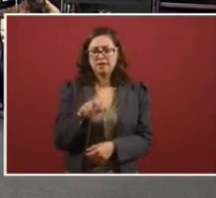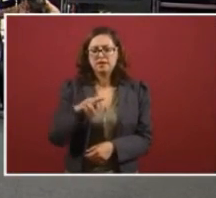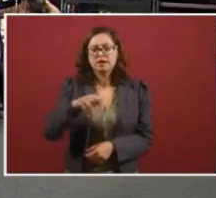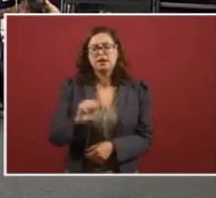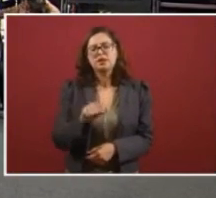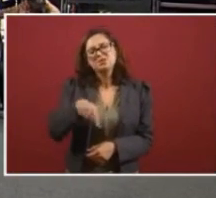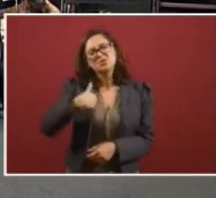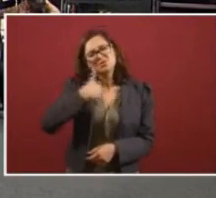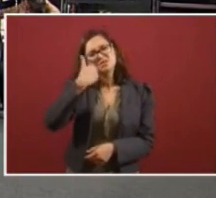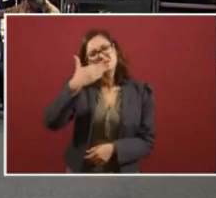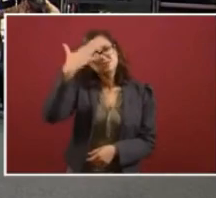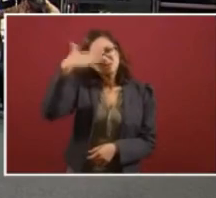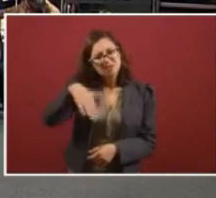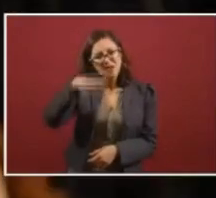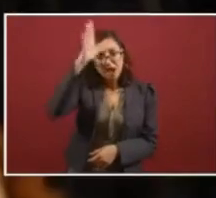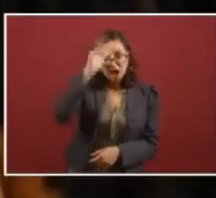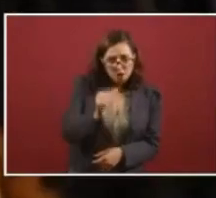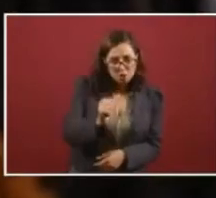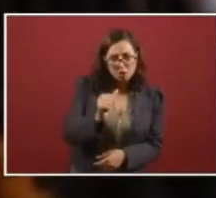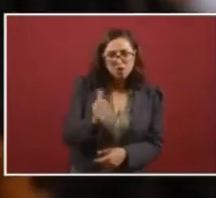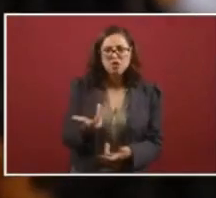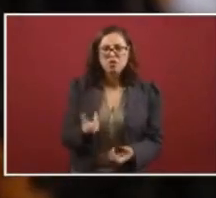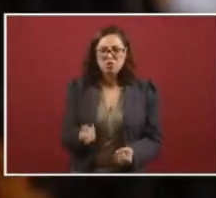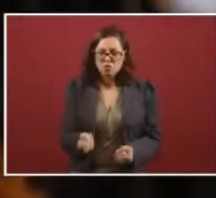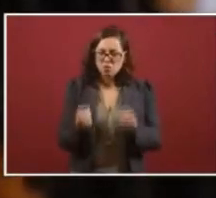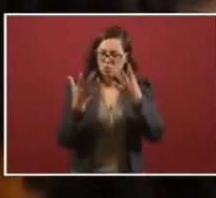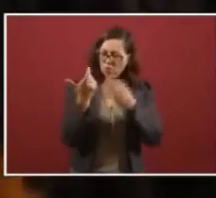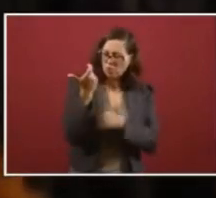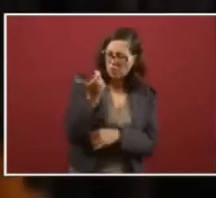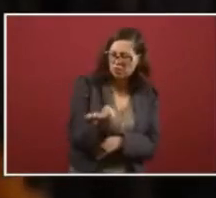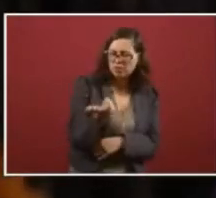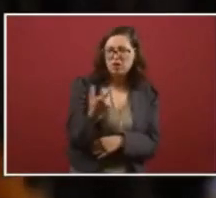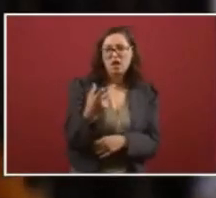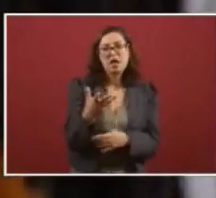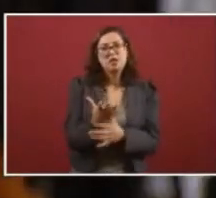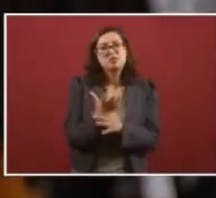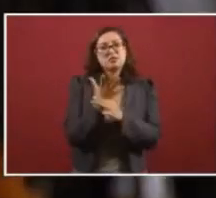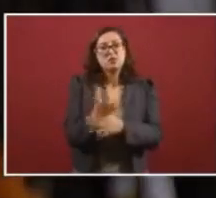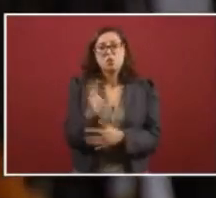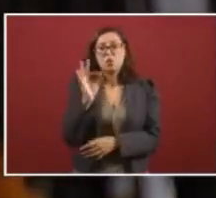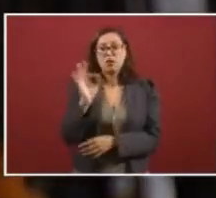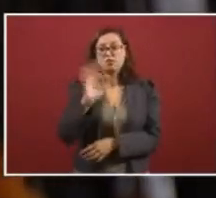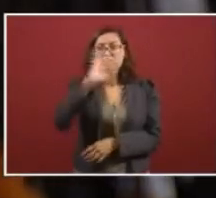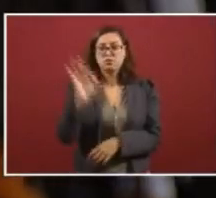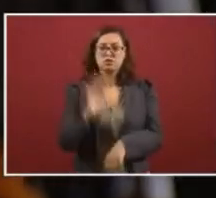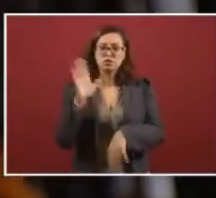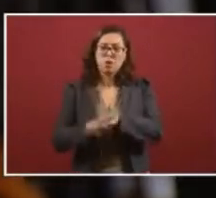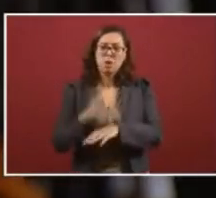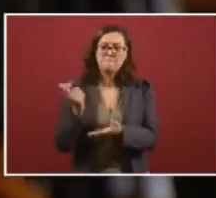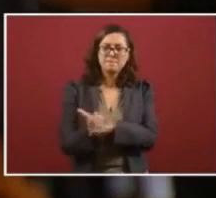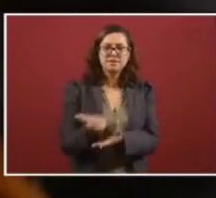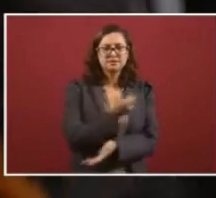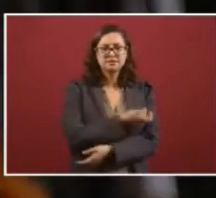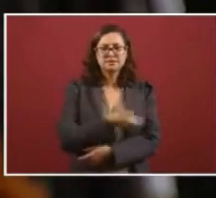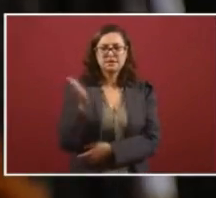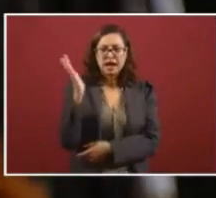I want to know how much the tariff is. Is it 40% more than before?